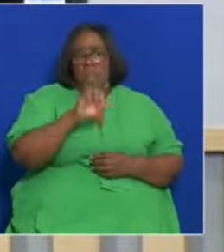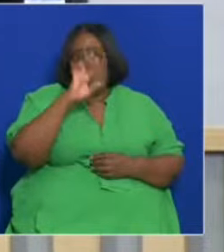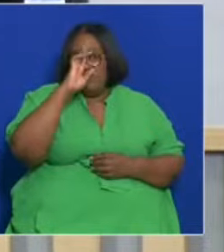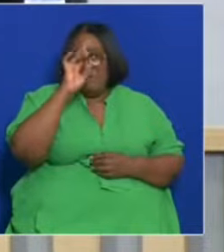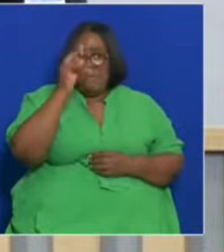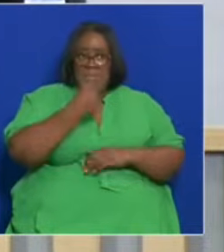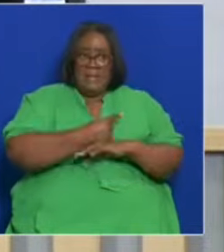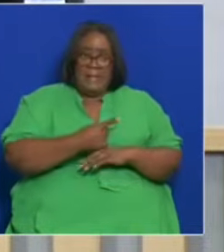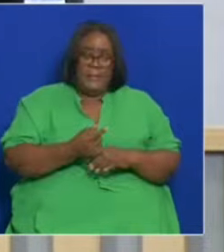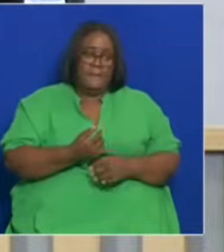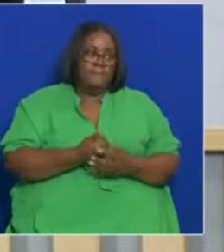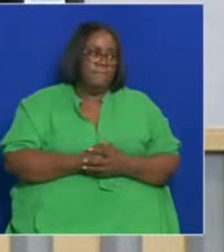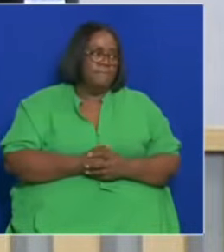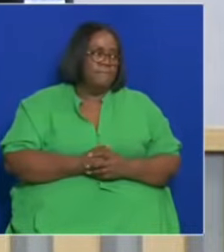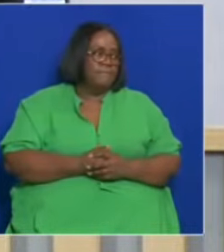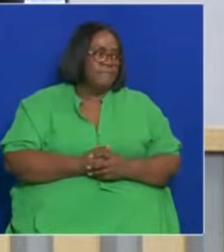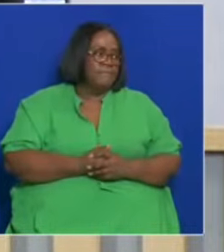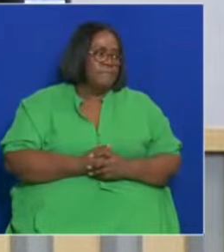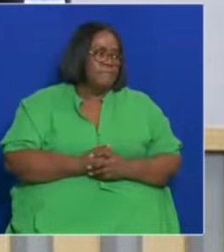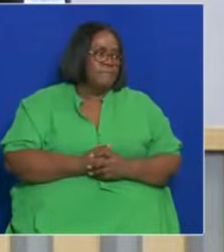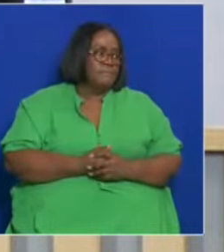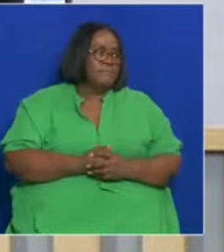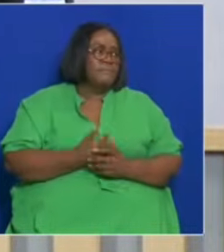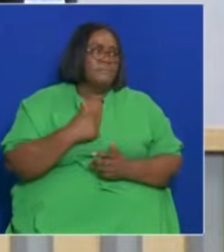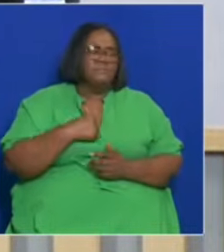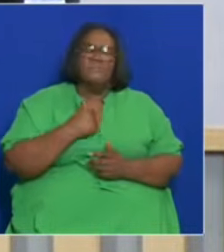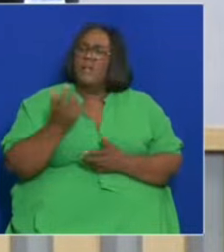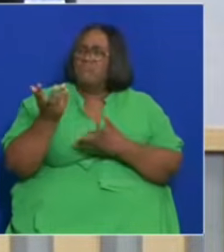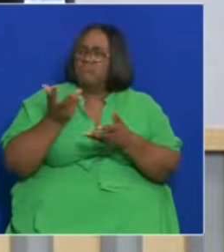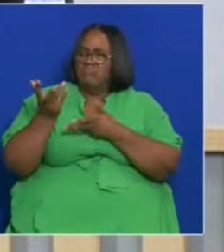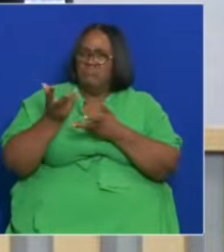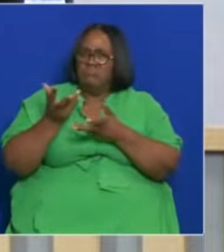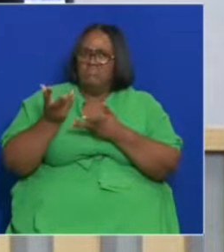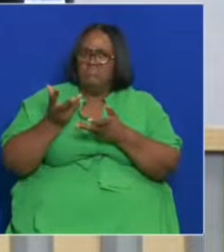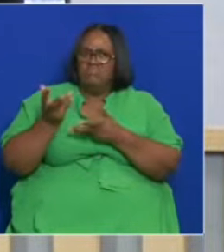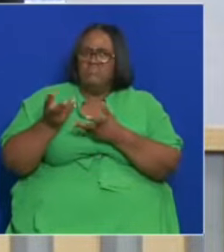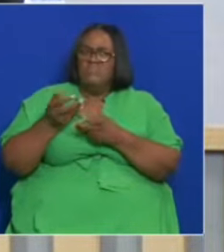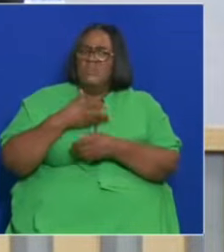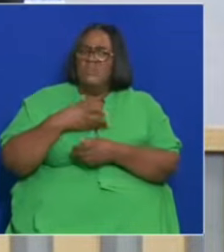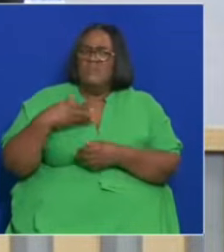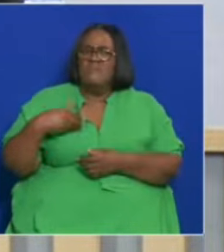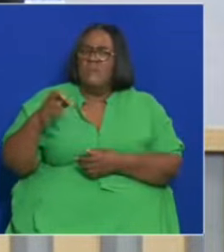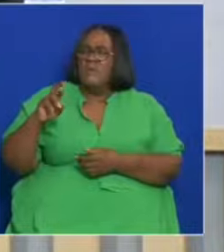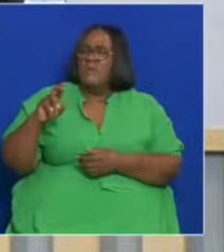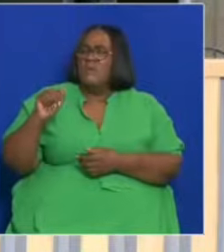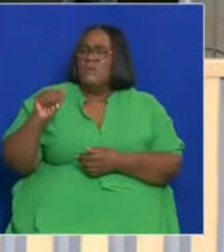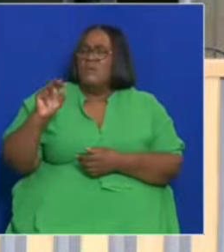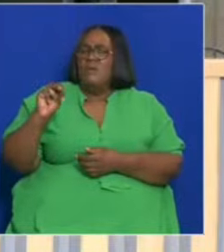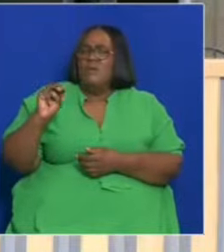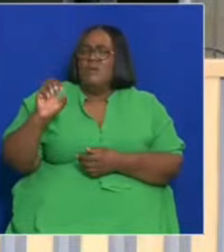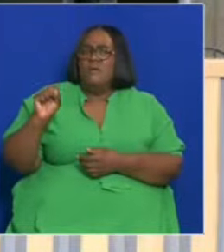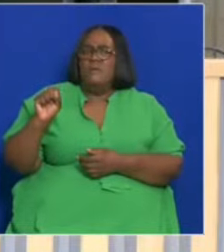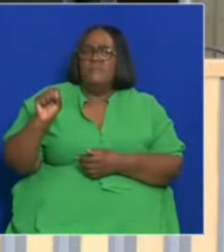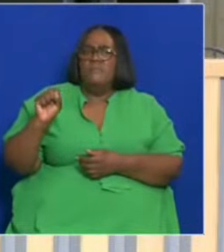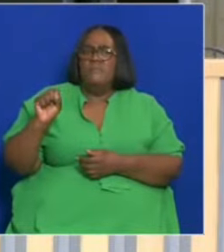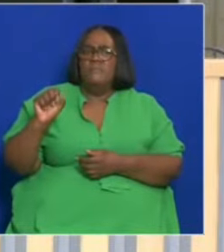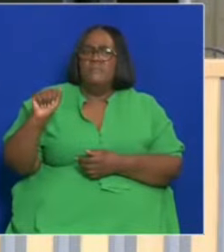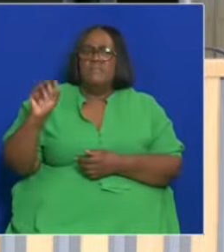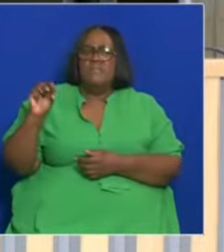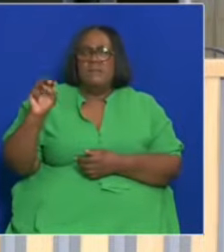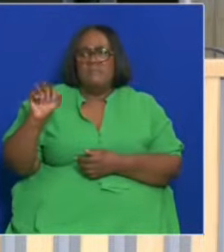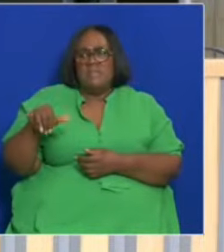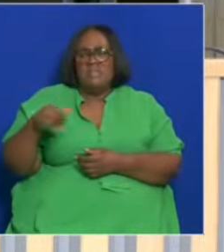I had a lot of conversation with Ms. Ramsamy. Maybe you can remind me. Don't you want to be more direct?